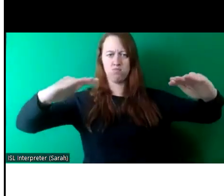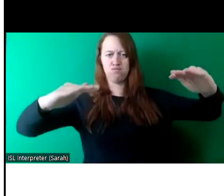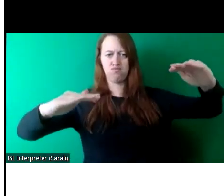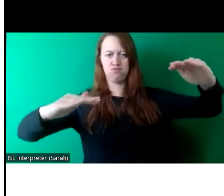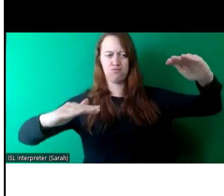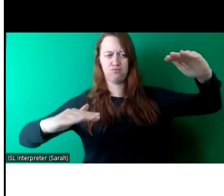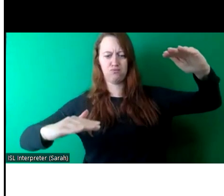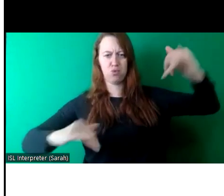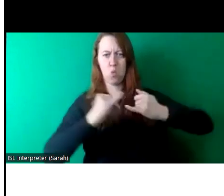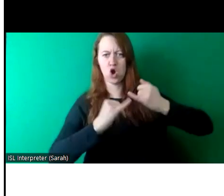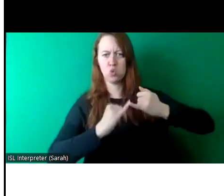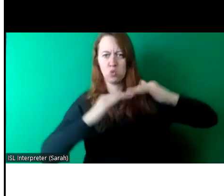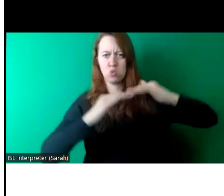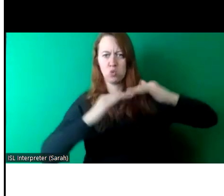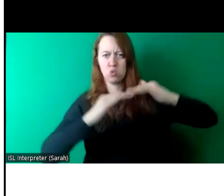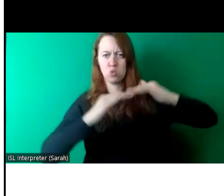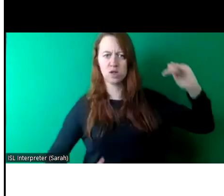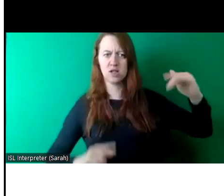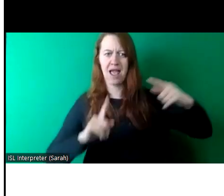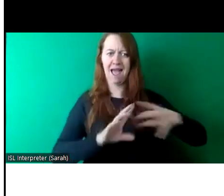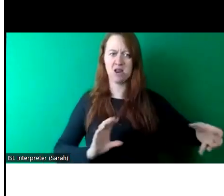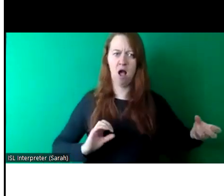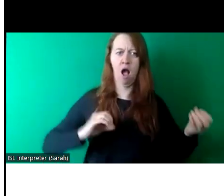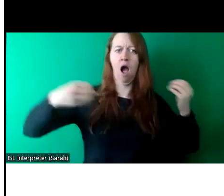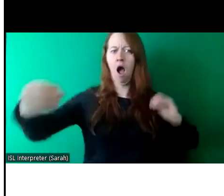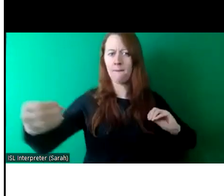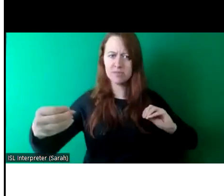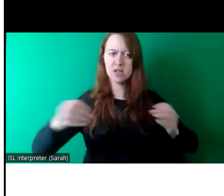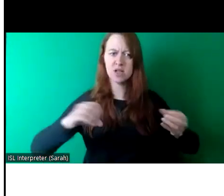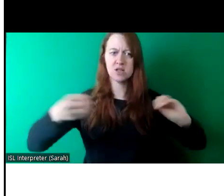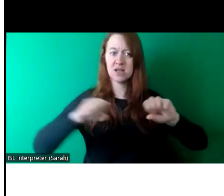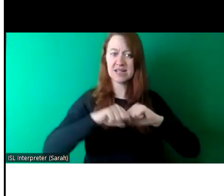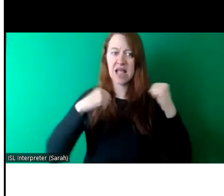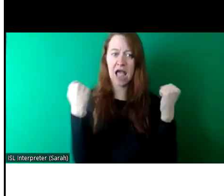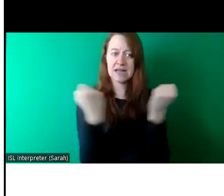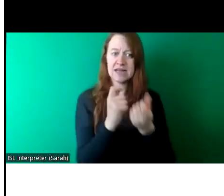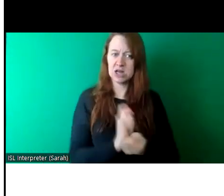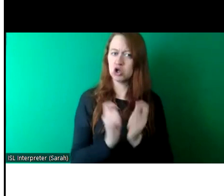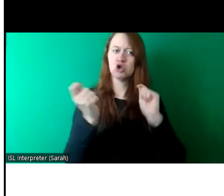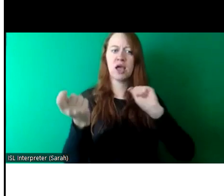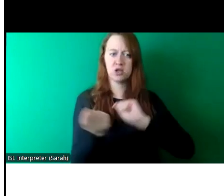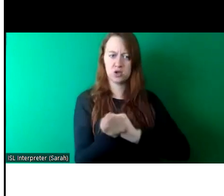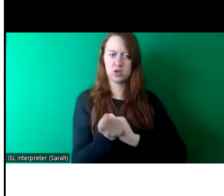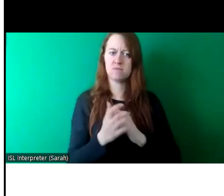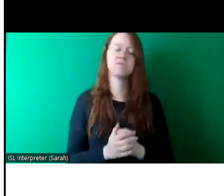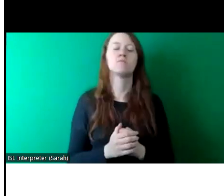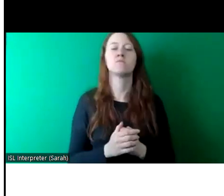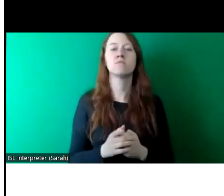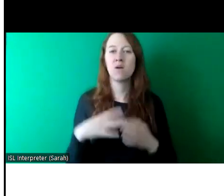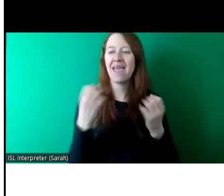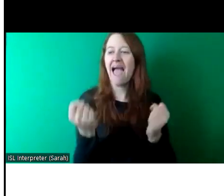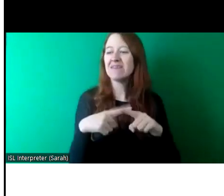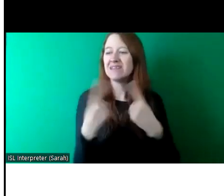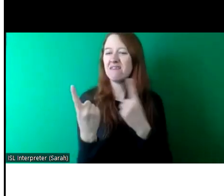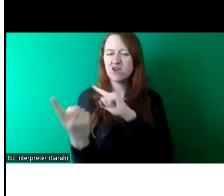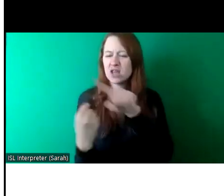and the kind of widespread polarization. And this has created this new kind of series of interacting sources of